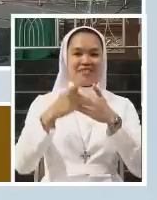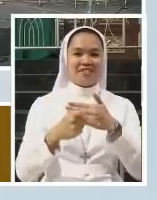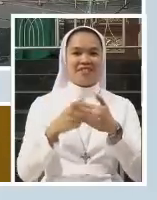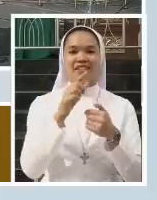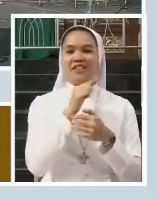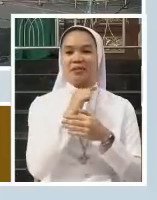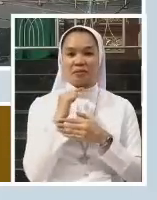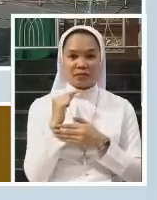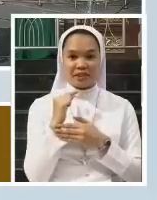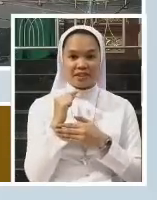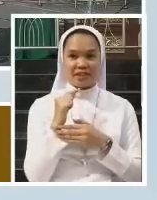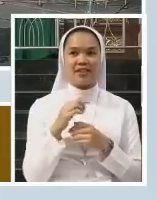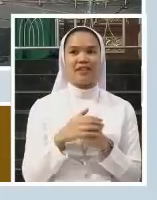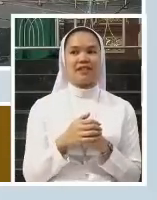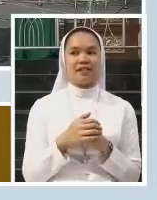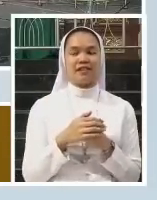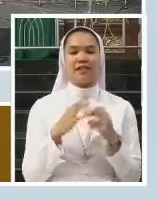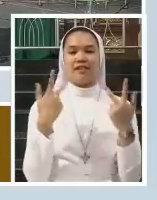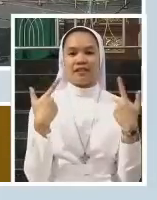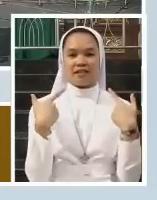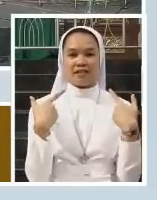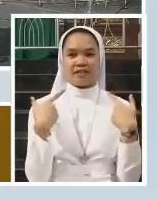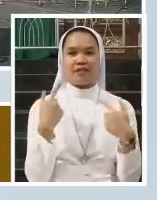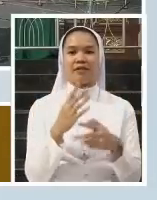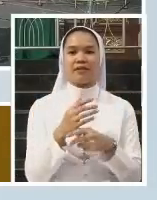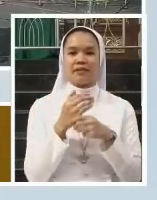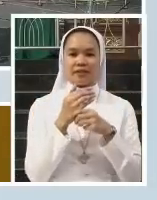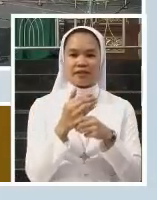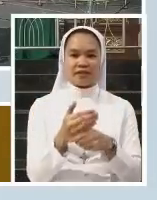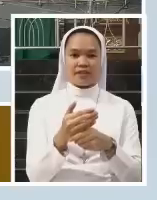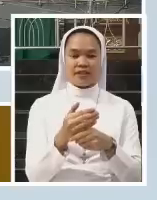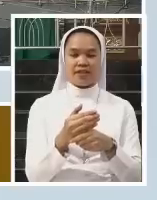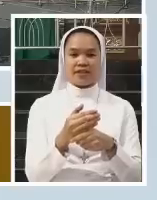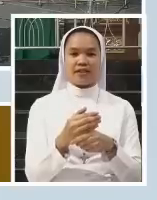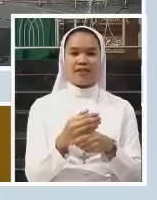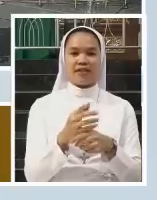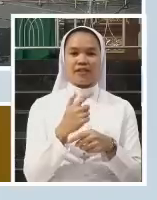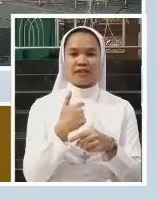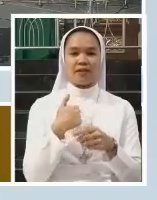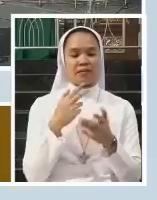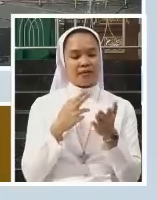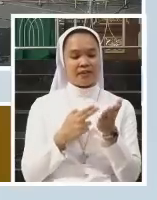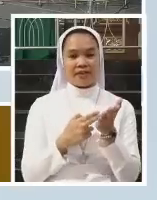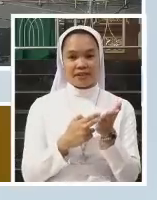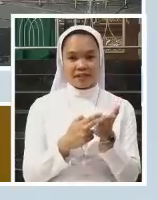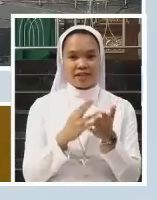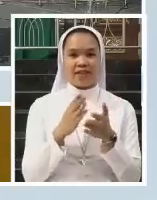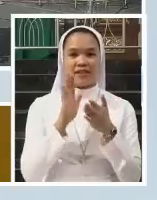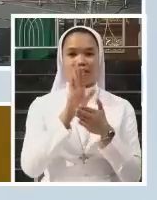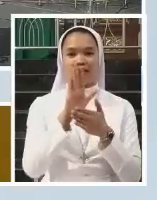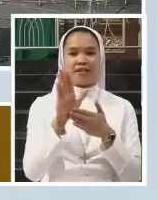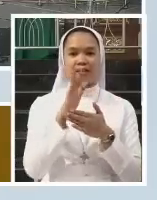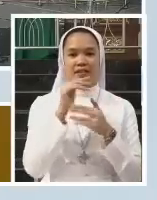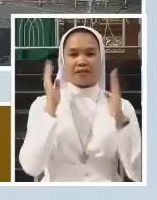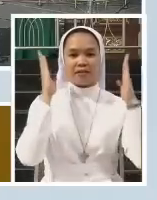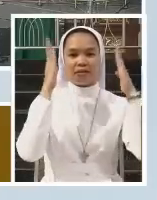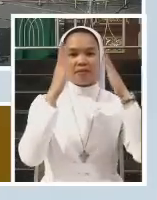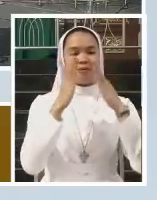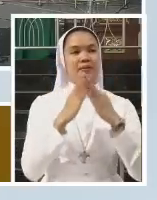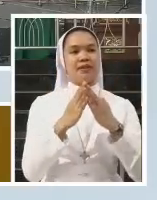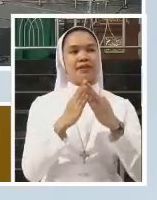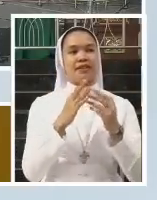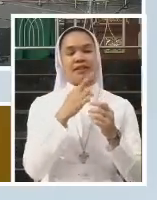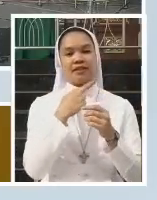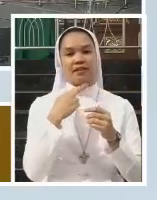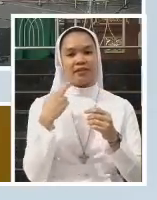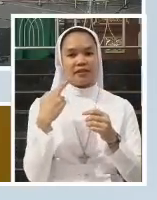priests in the Archdiocese. With cordial regards and best wishes, I am sincerely yours, Most Reverend Rolando J. Tria,